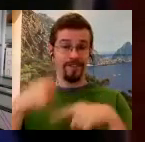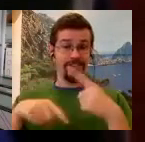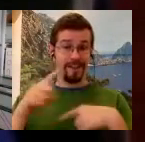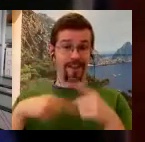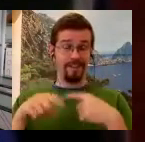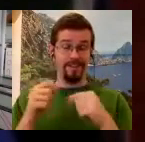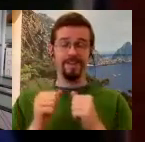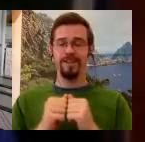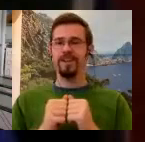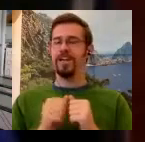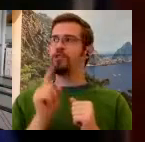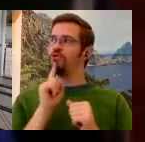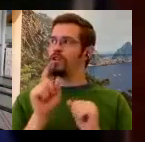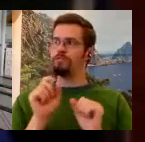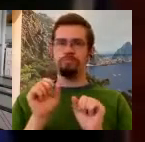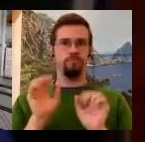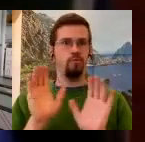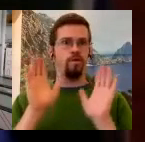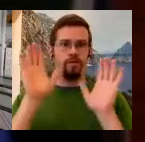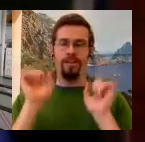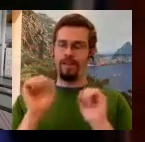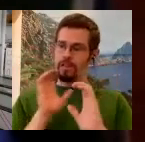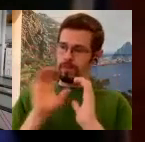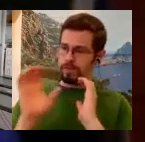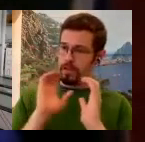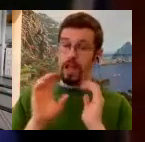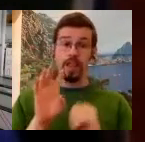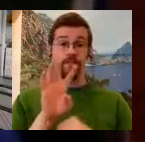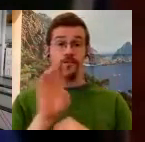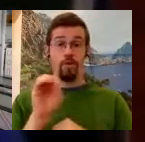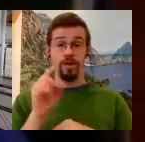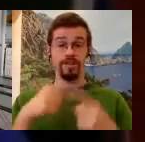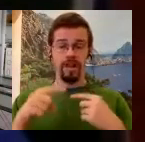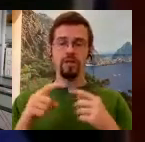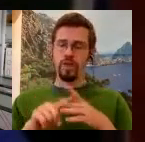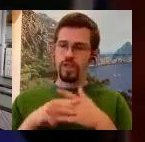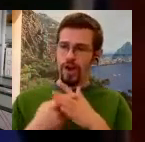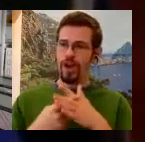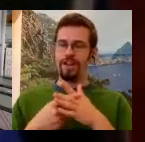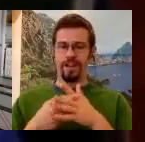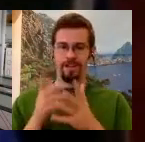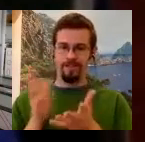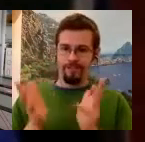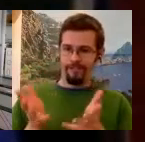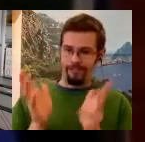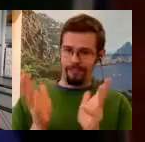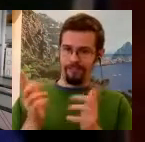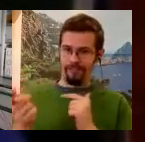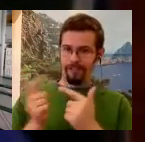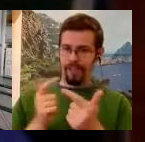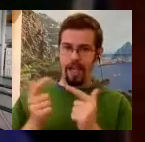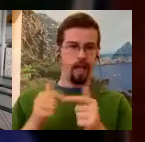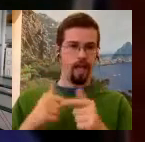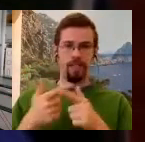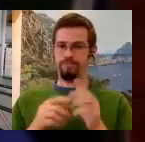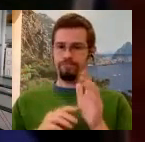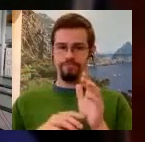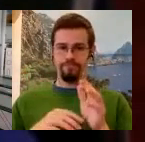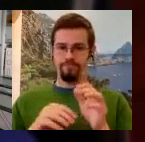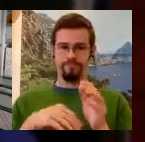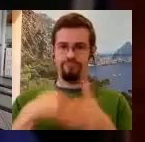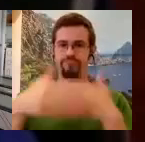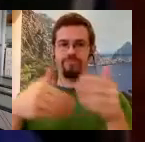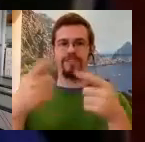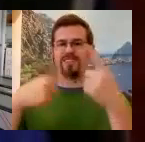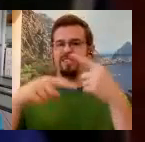It was great to be able to communicate with him. After about 40 signs, he started talking, and he really dropped the sign language. My